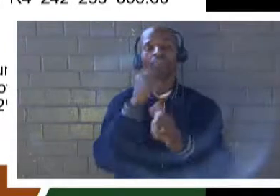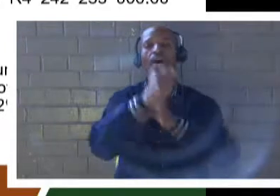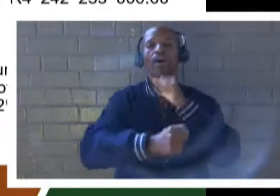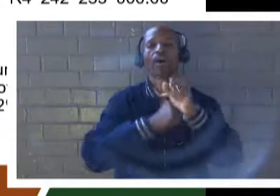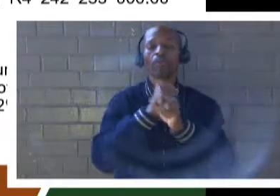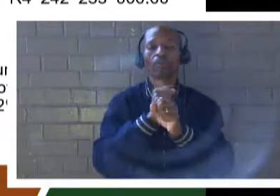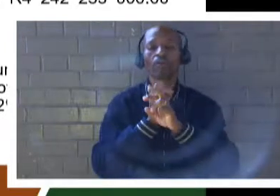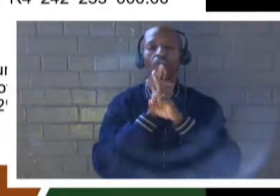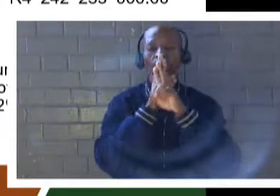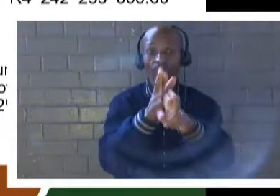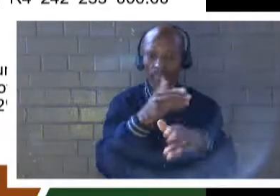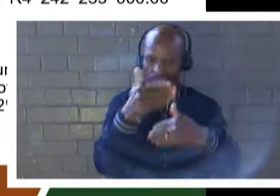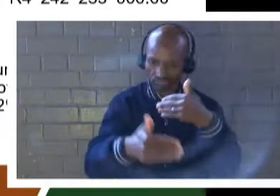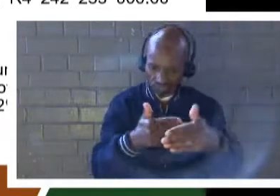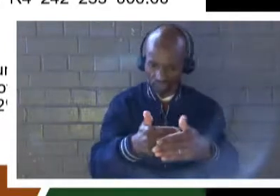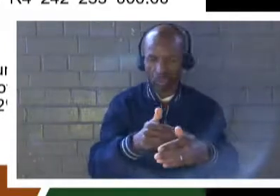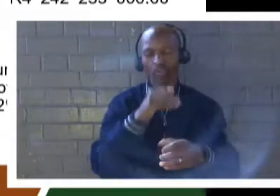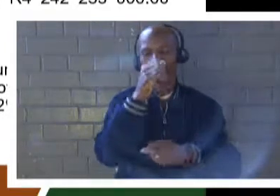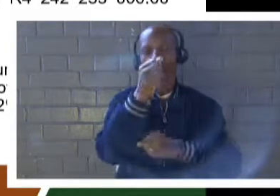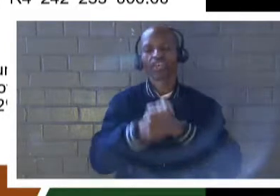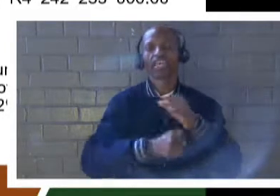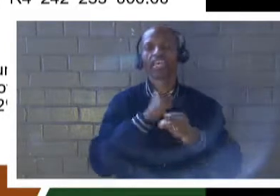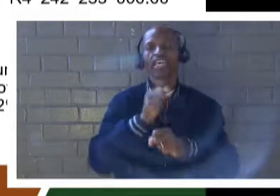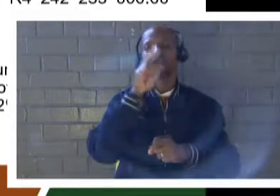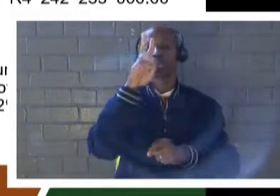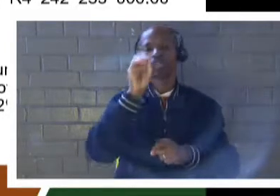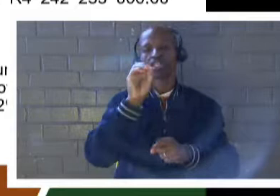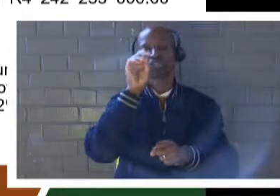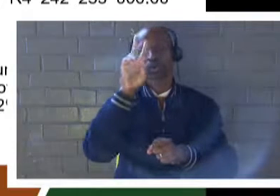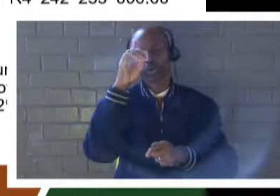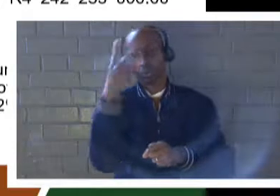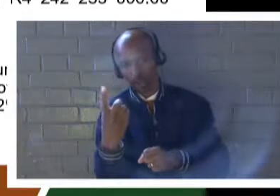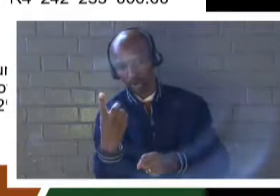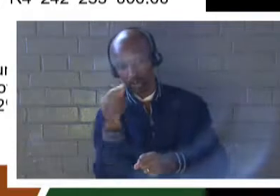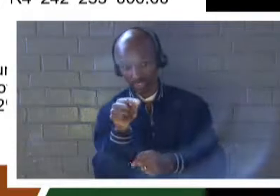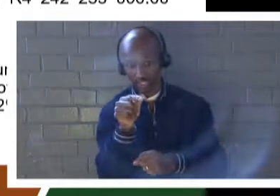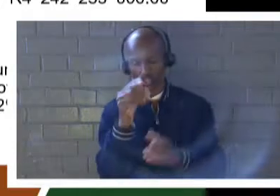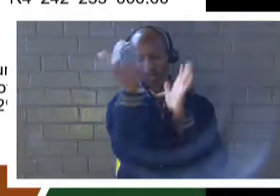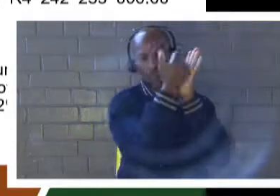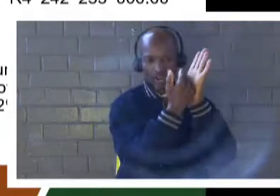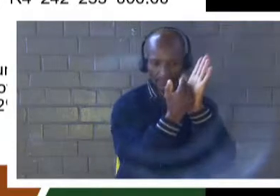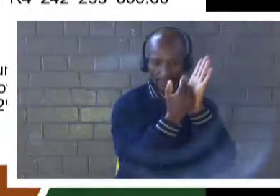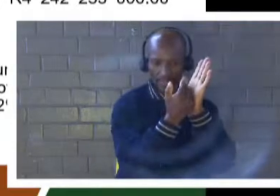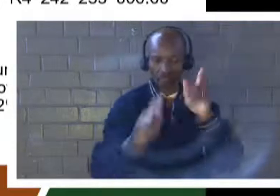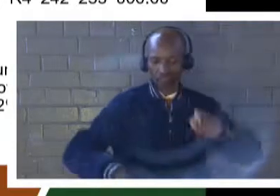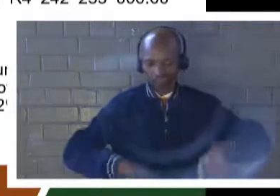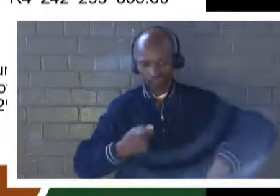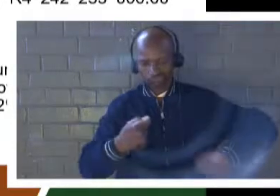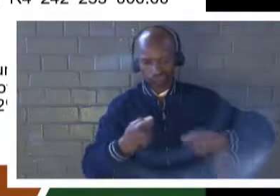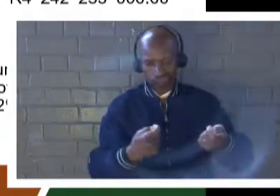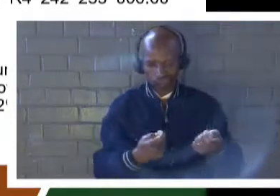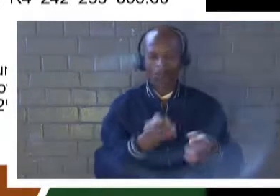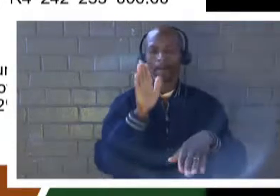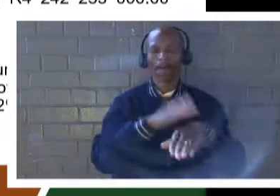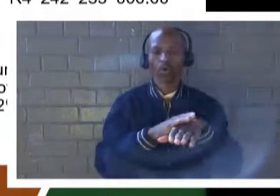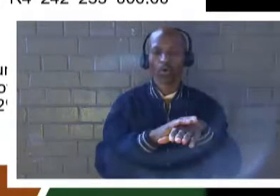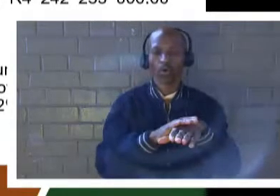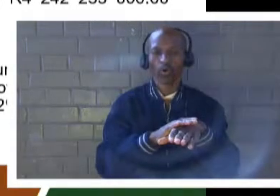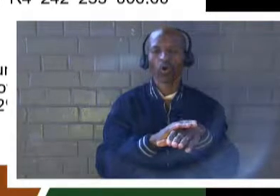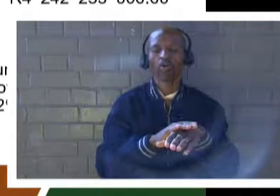annual report process of 2020-21, this program has underspent